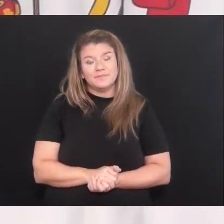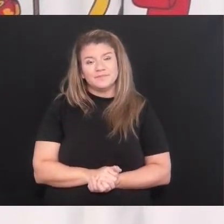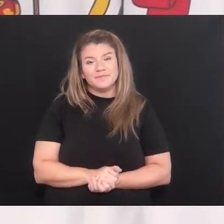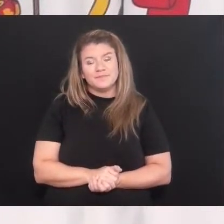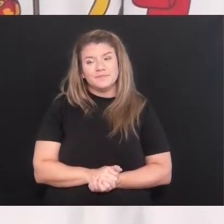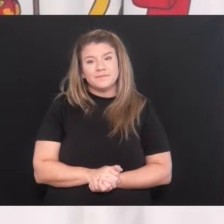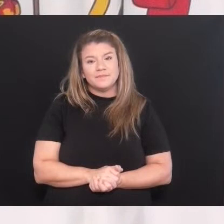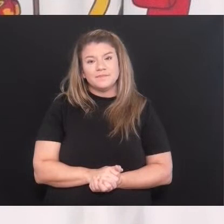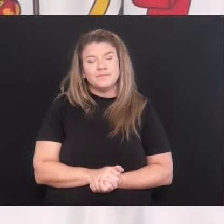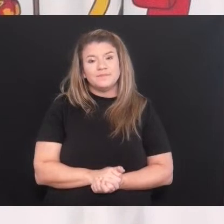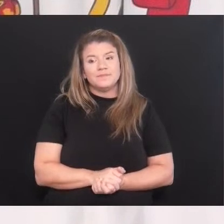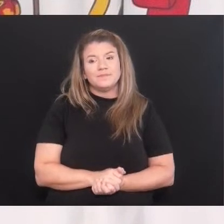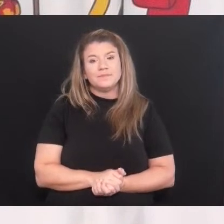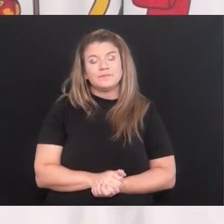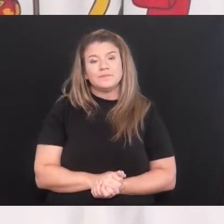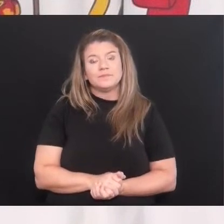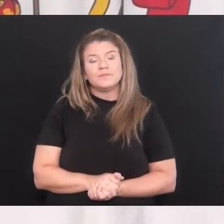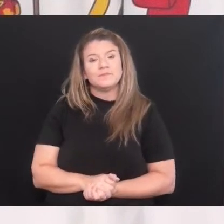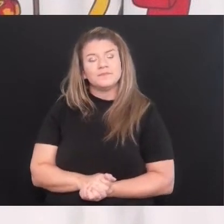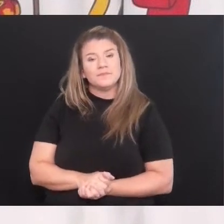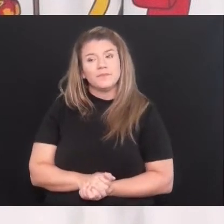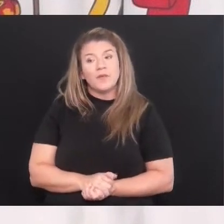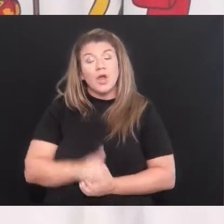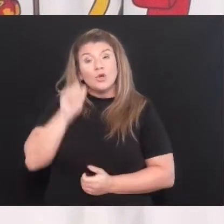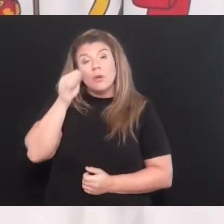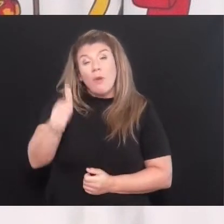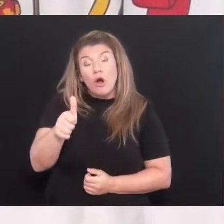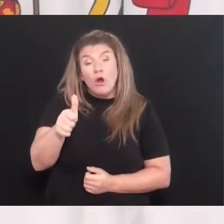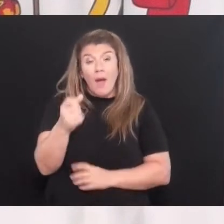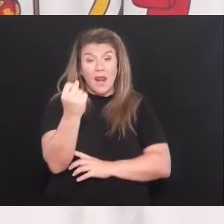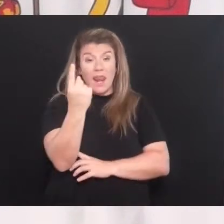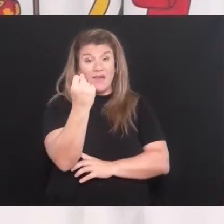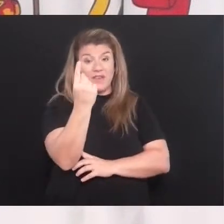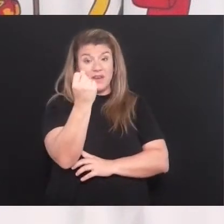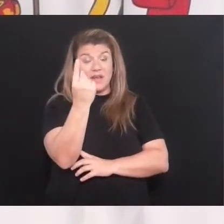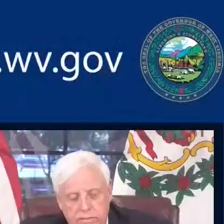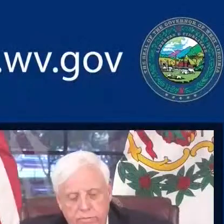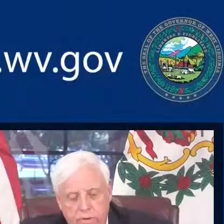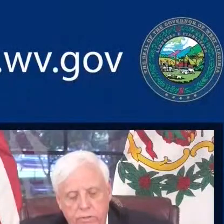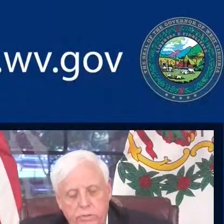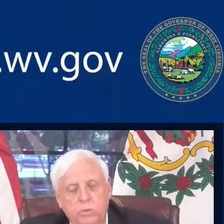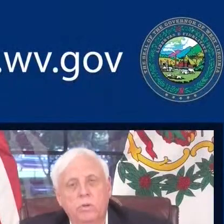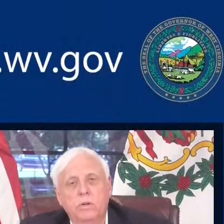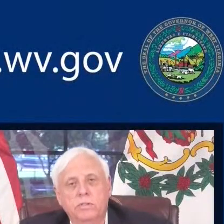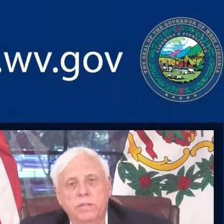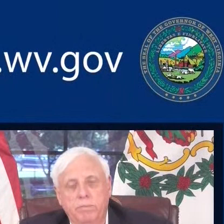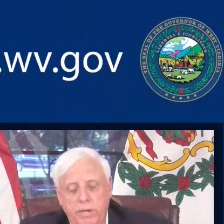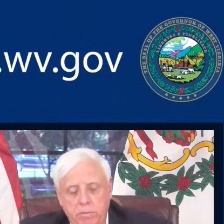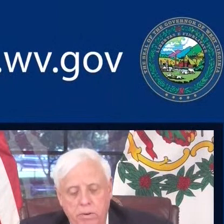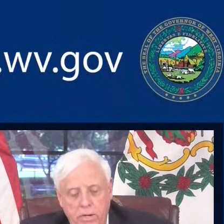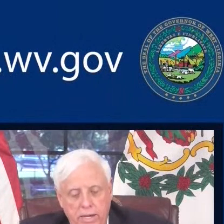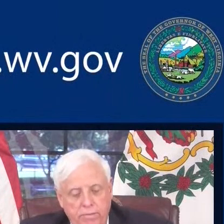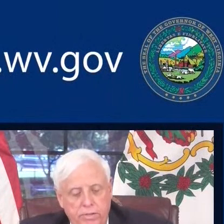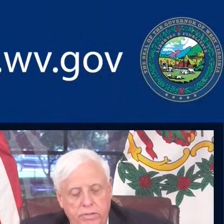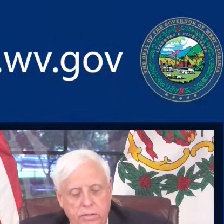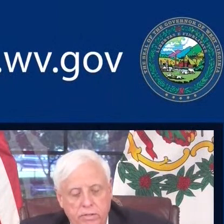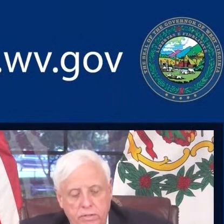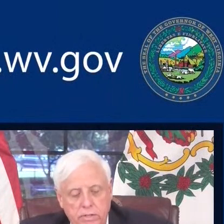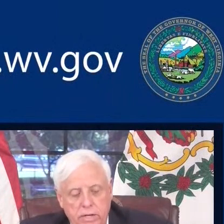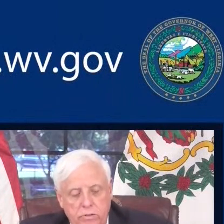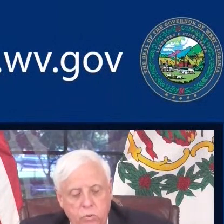Also tomorrow at 11 a.m. we will broadcast the virtual September